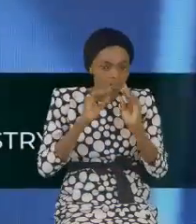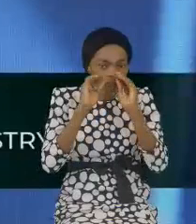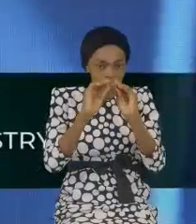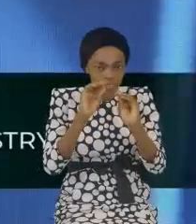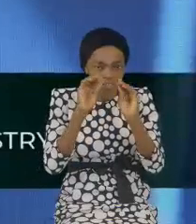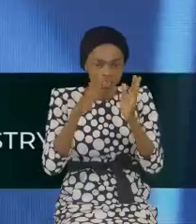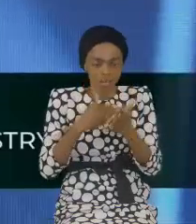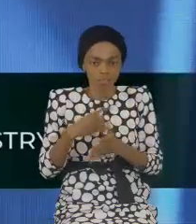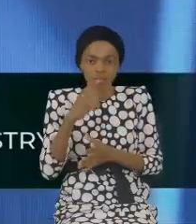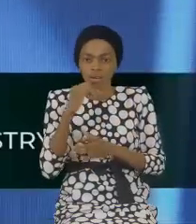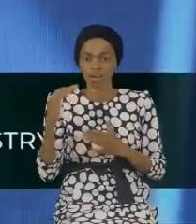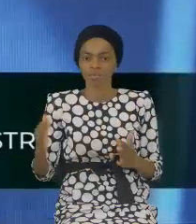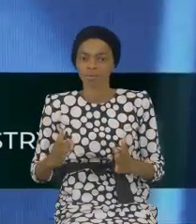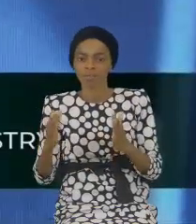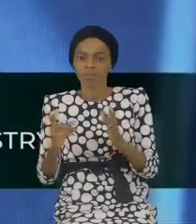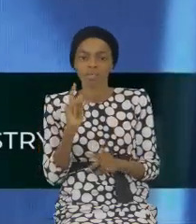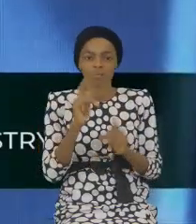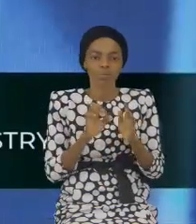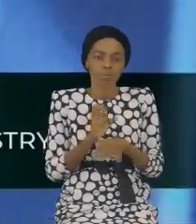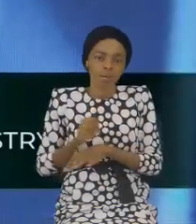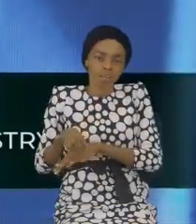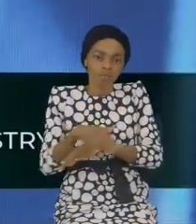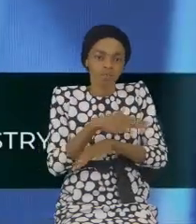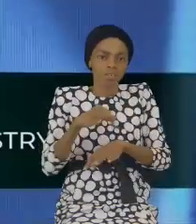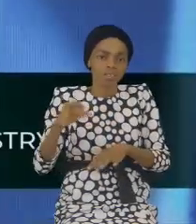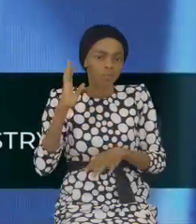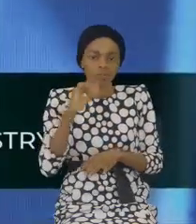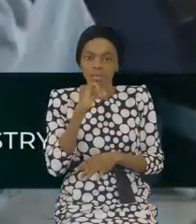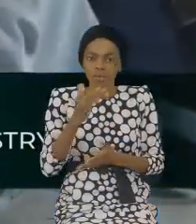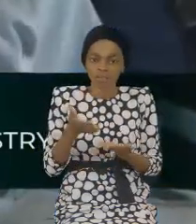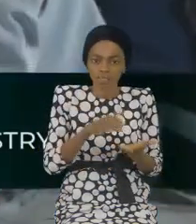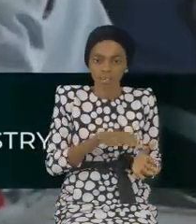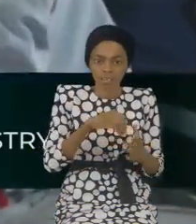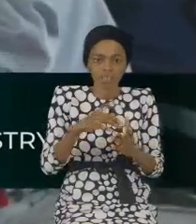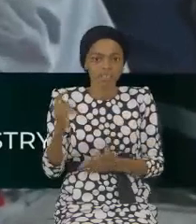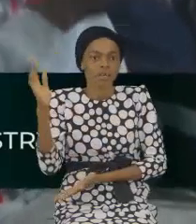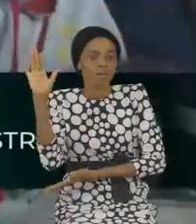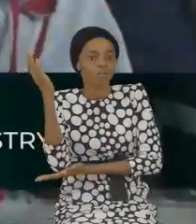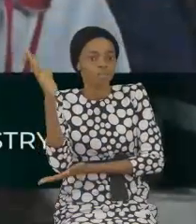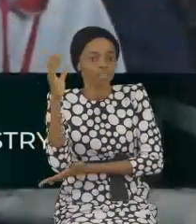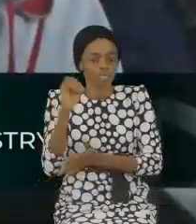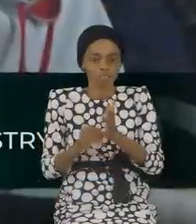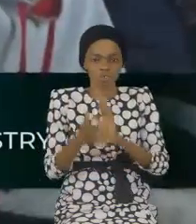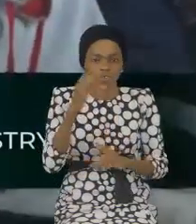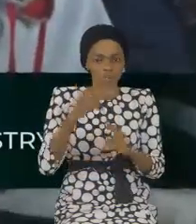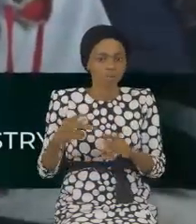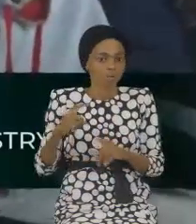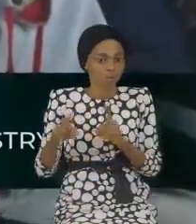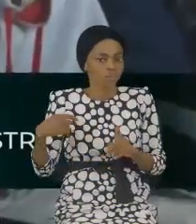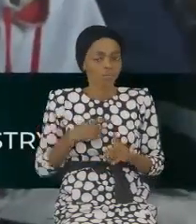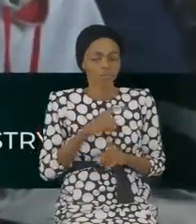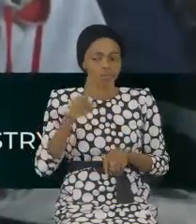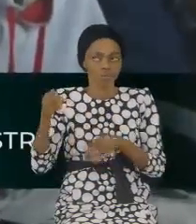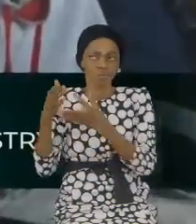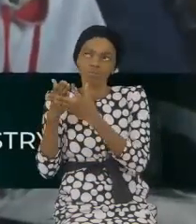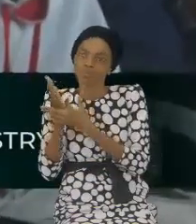to, and the people you are influencing will not die in the wilderness, but will go in, will